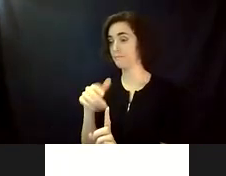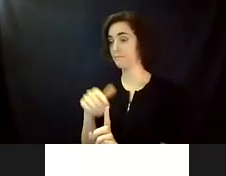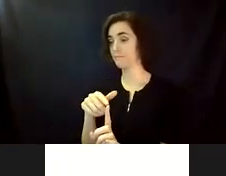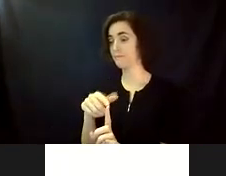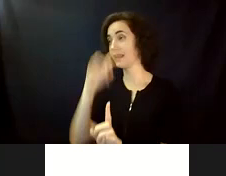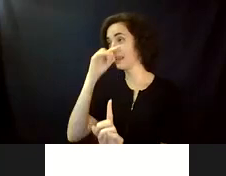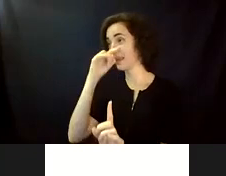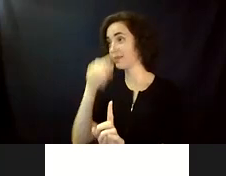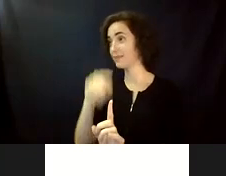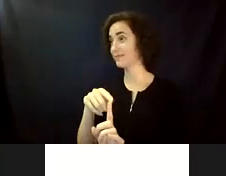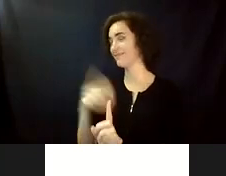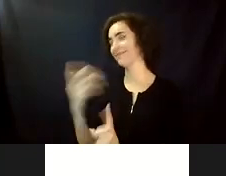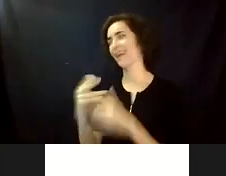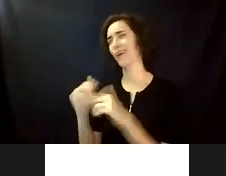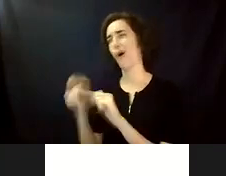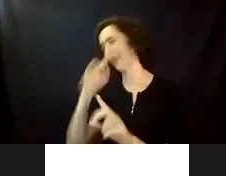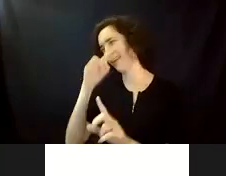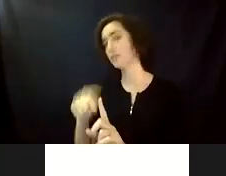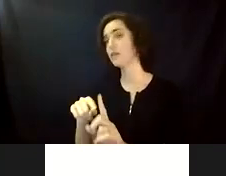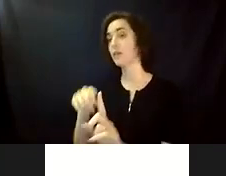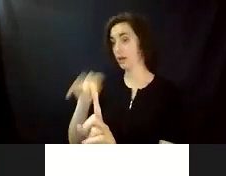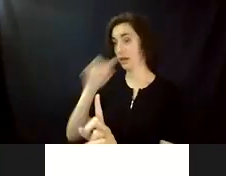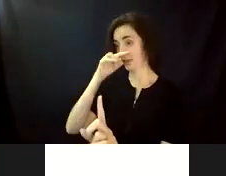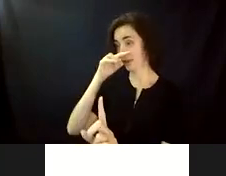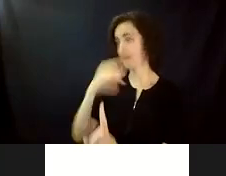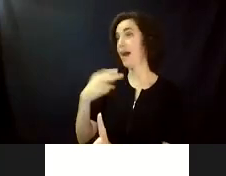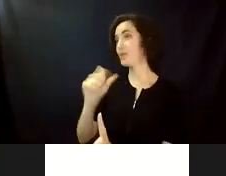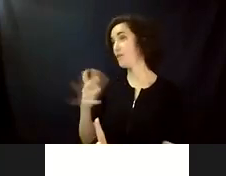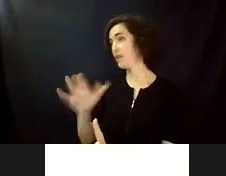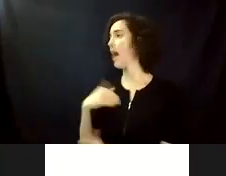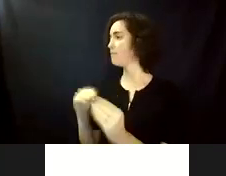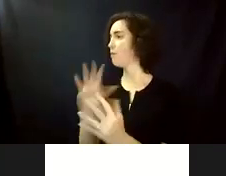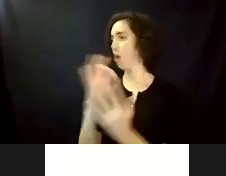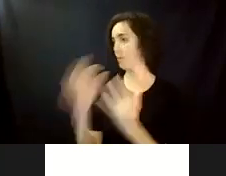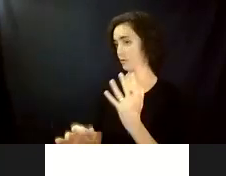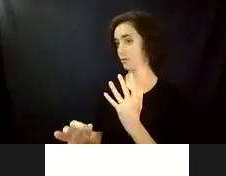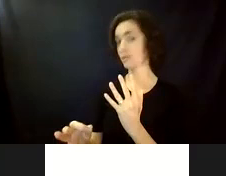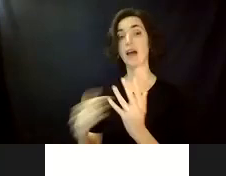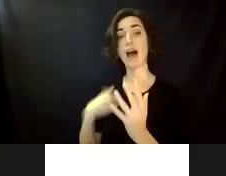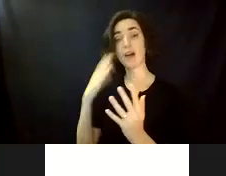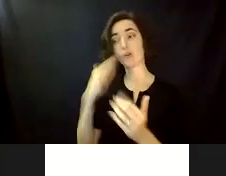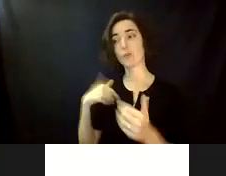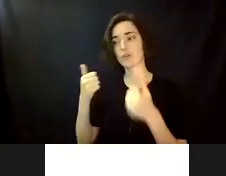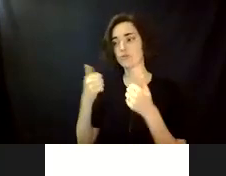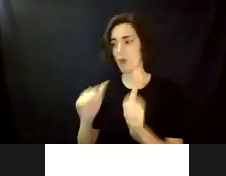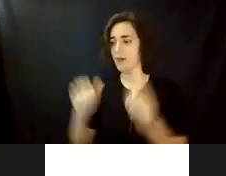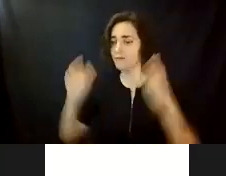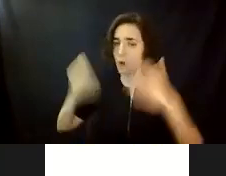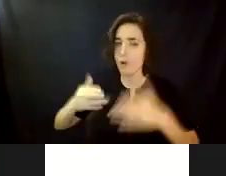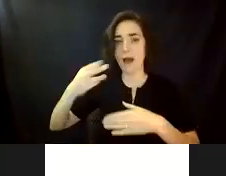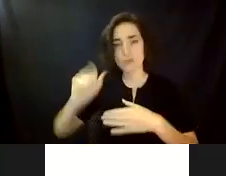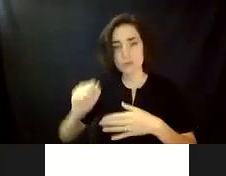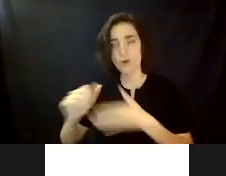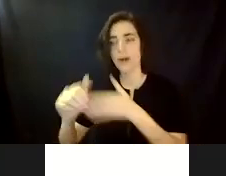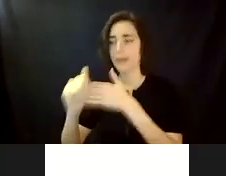kids, as I call everybody, out there past high school. I know that we try to visit as many high schools as we can, guidance